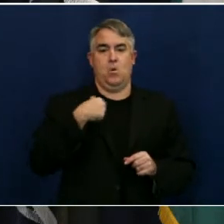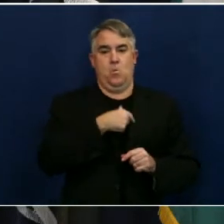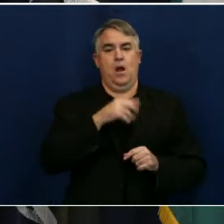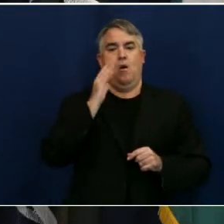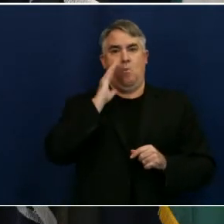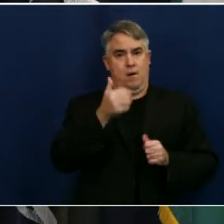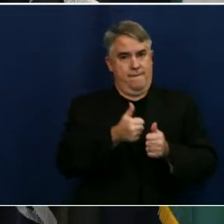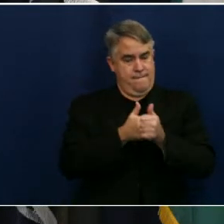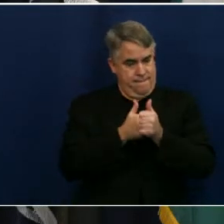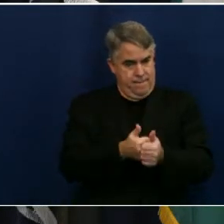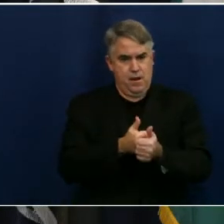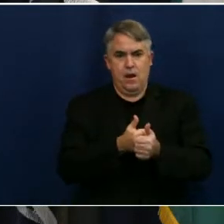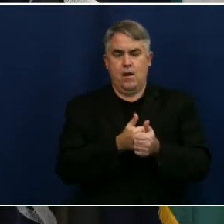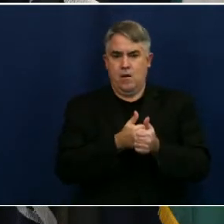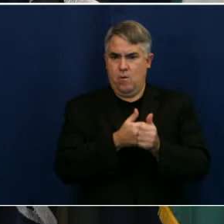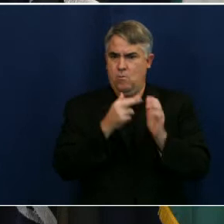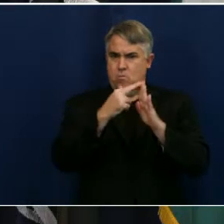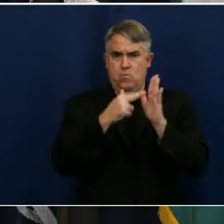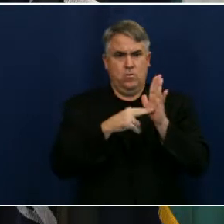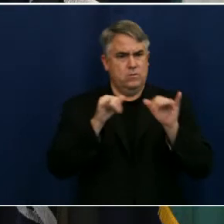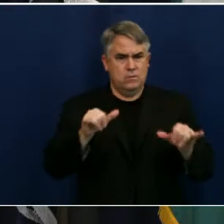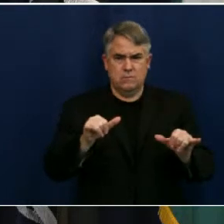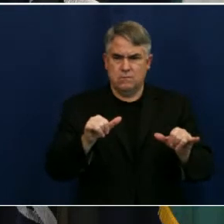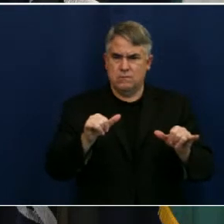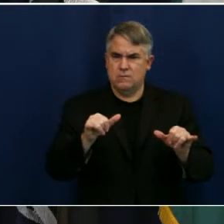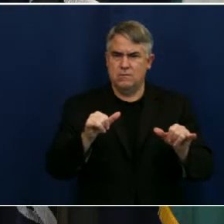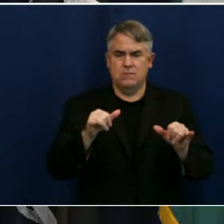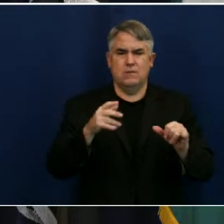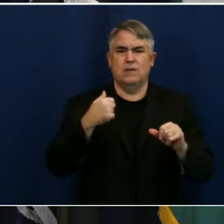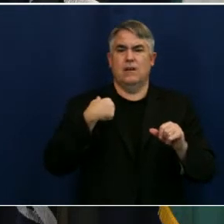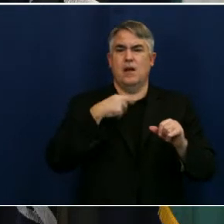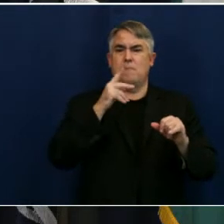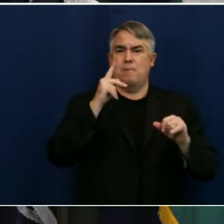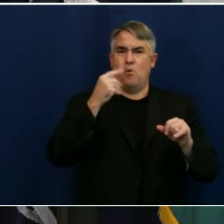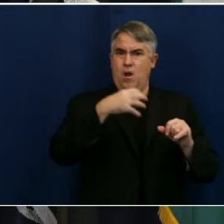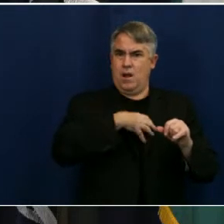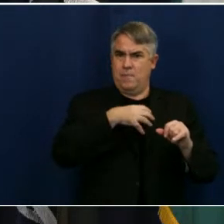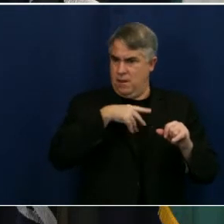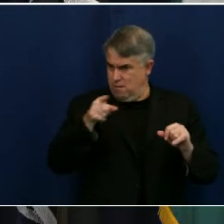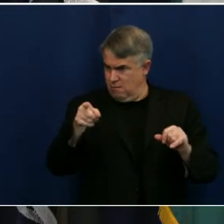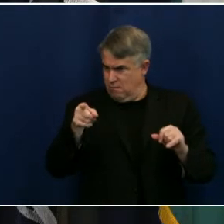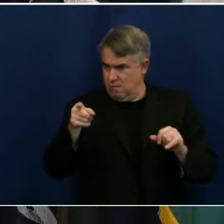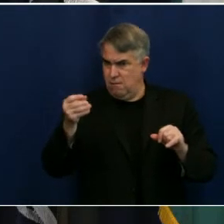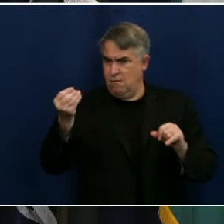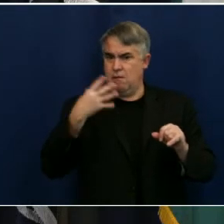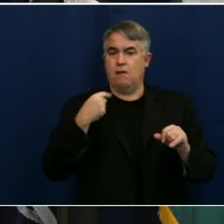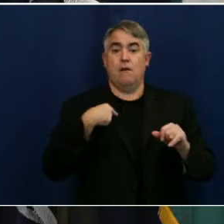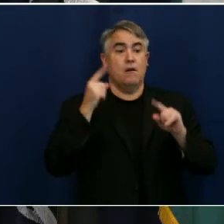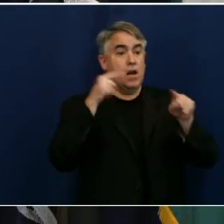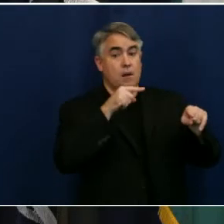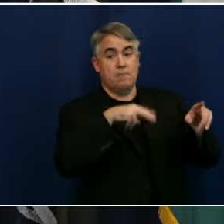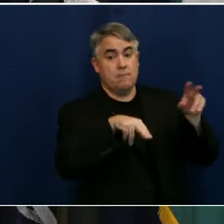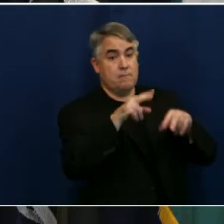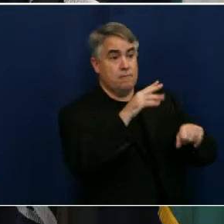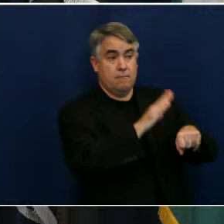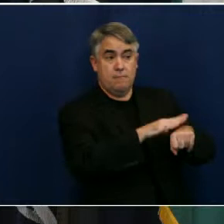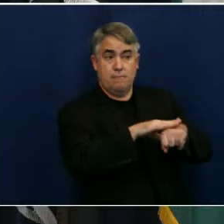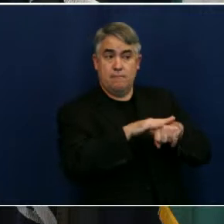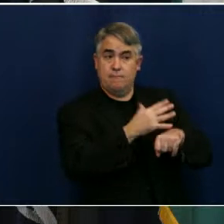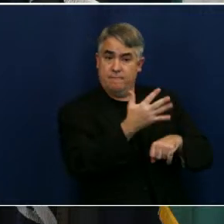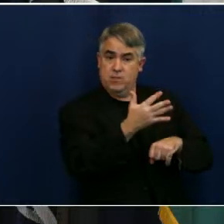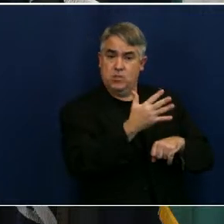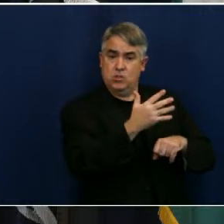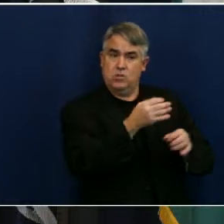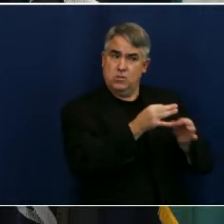orders. We have a system in place. People make complaints. We go out. We educate. We investigate. We issue cease and desist letters or public